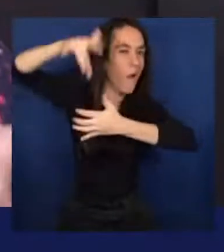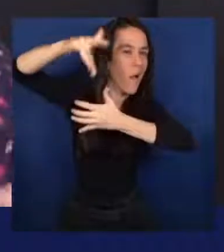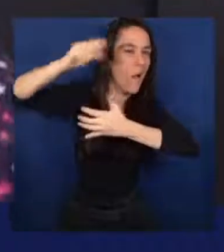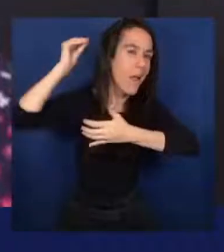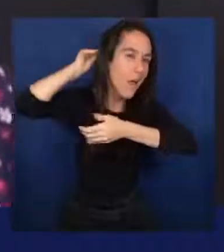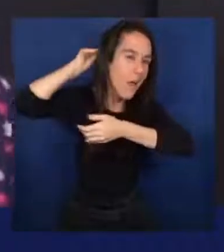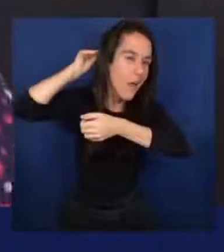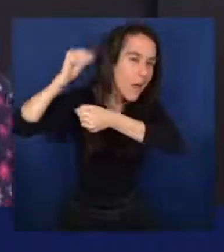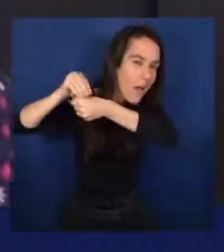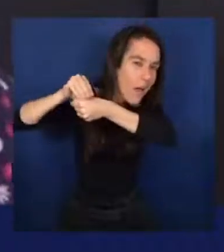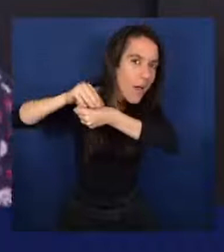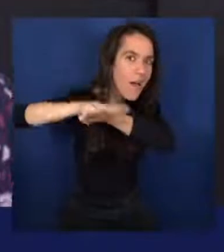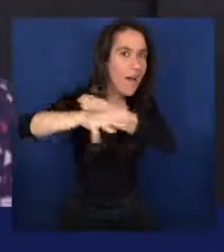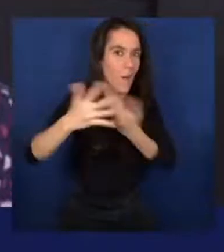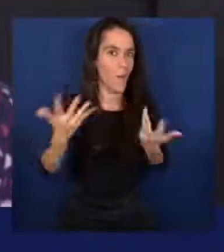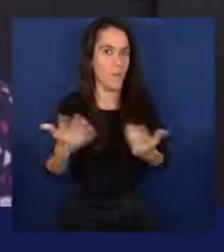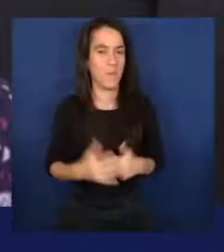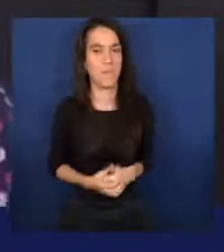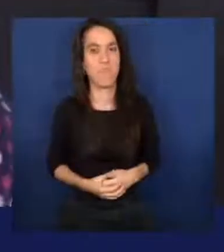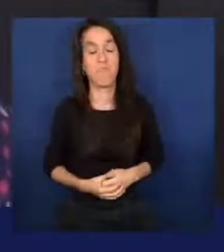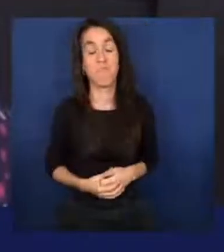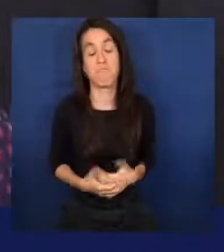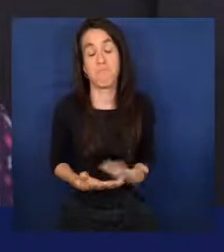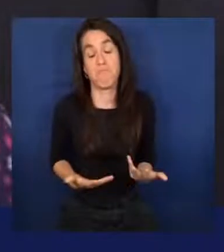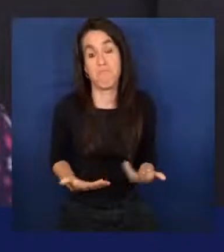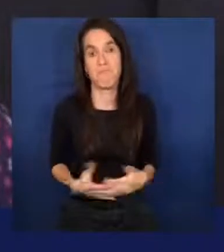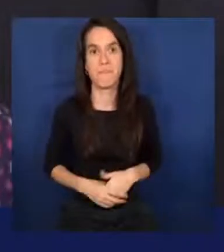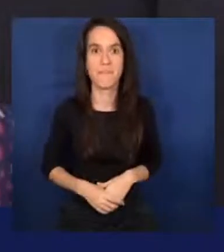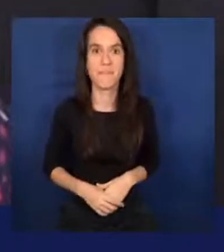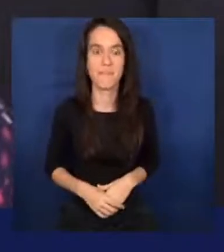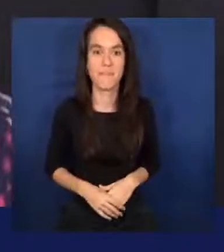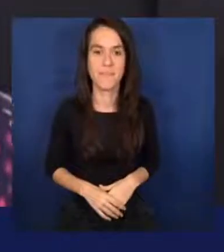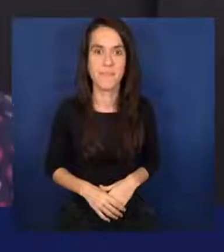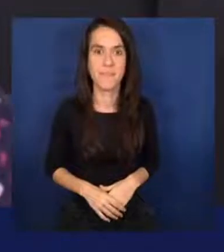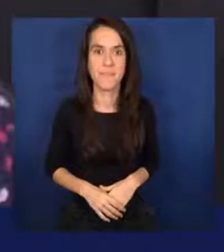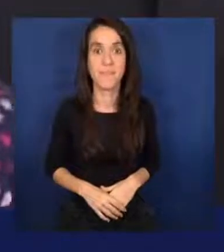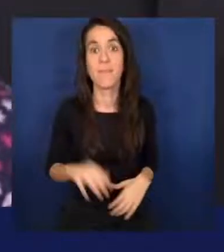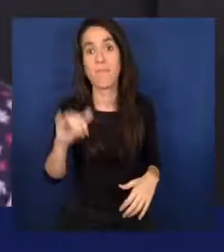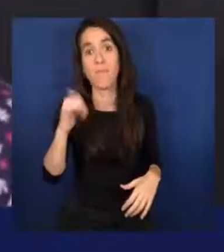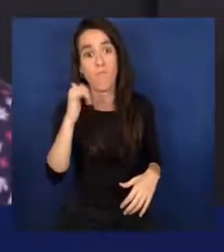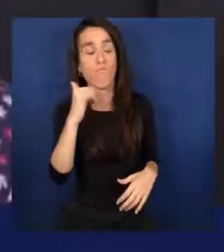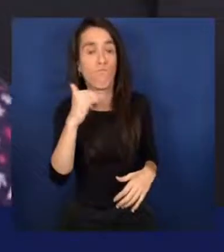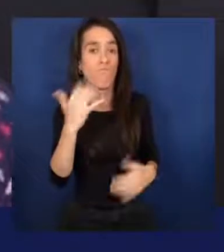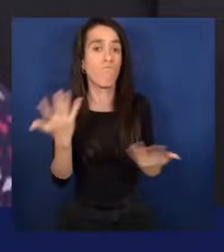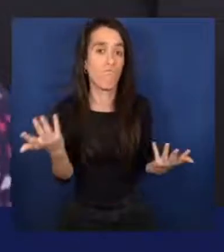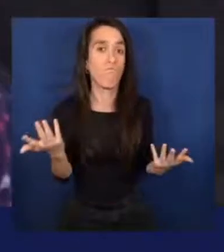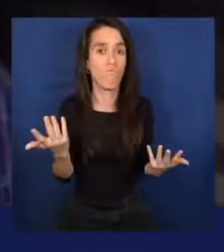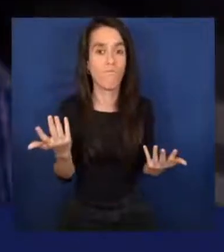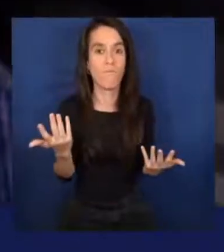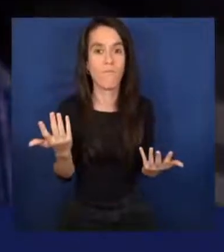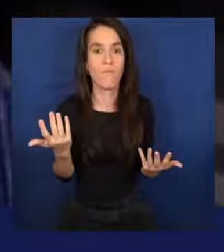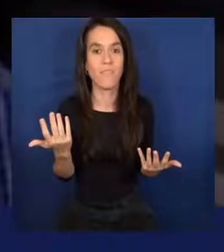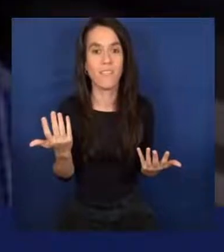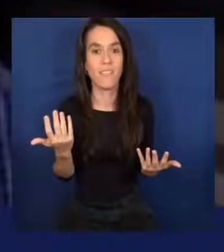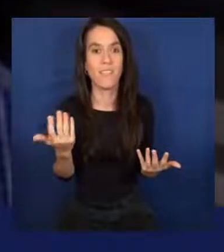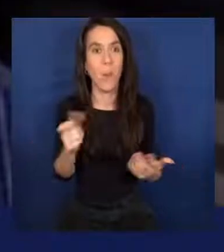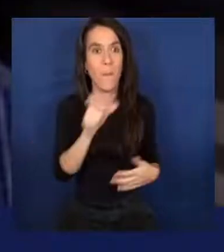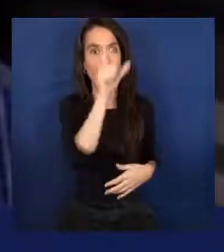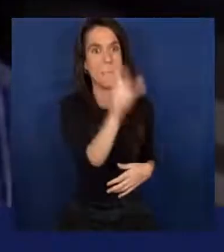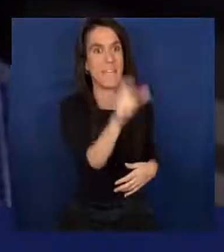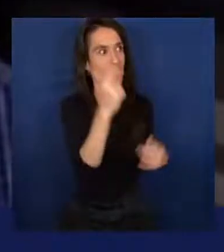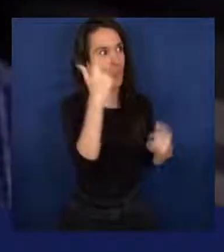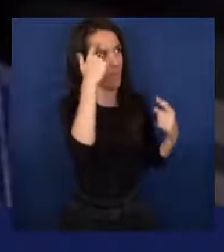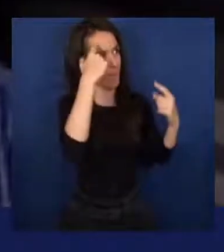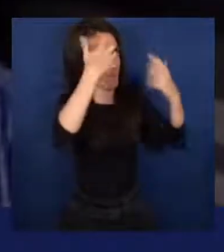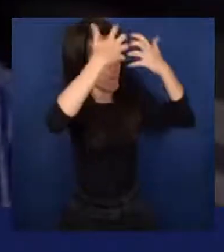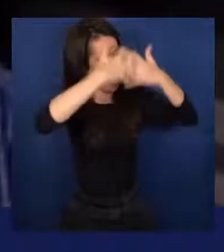speed bump. What are your thoughts on that? Yeah. It's the argument in favor of against the computer says. Right? Is to say,